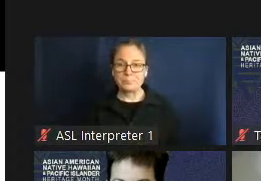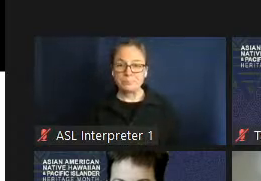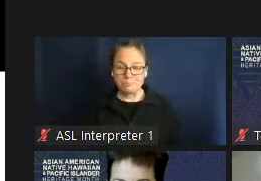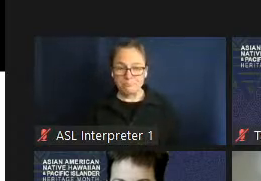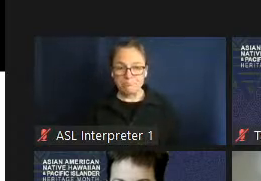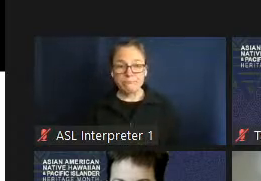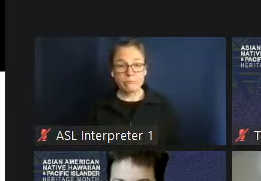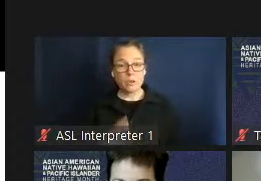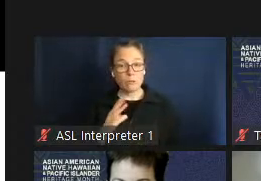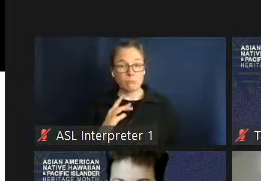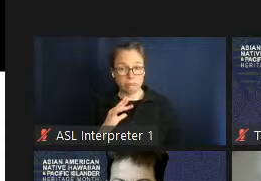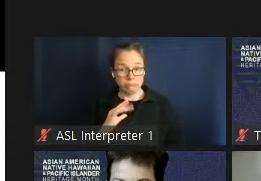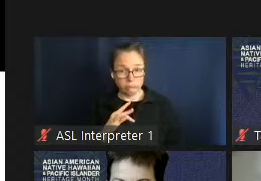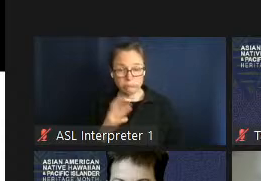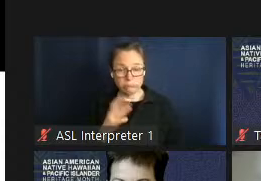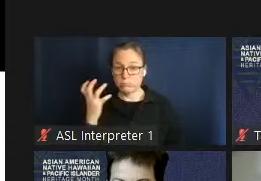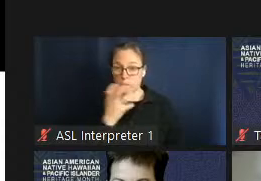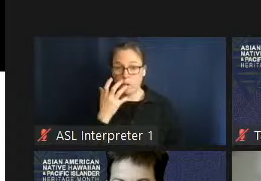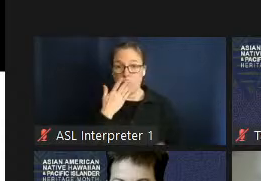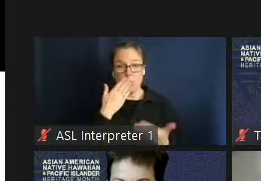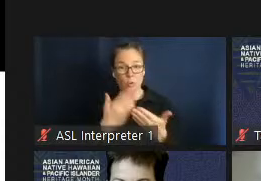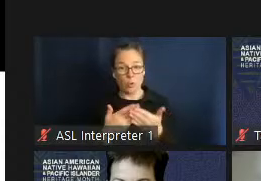really significant investment.